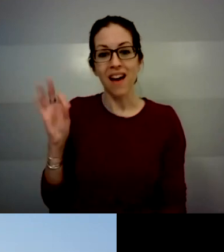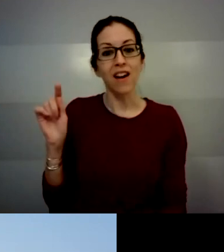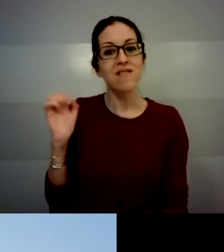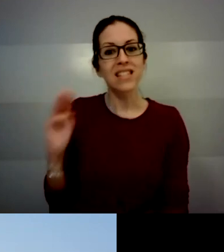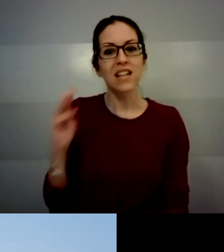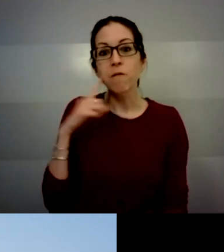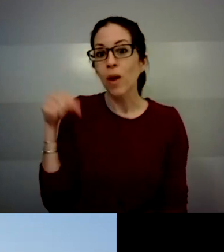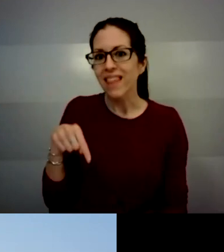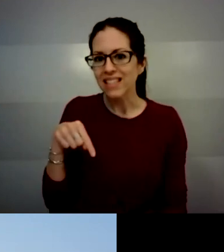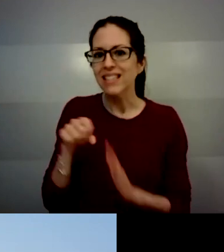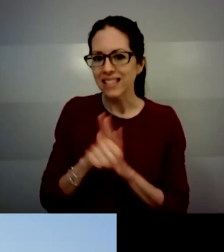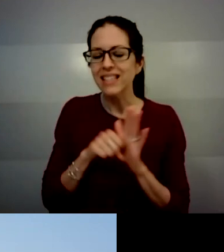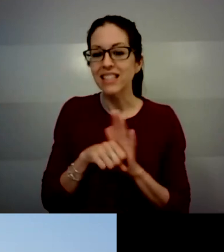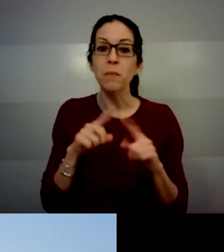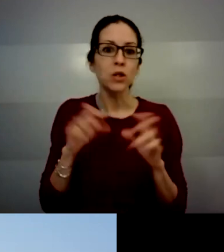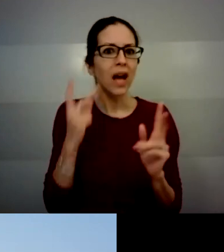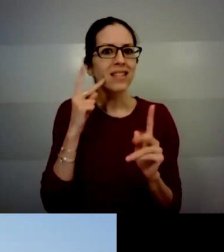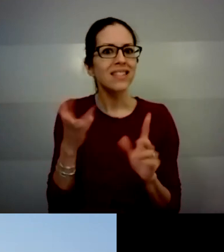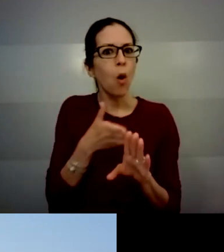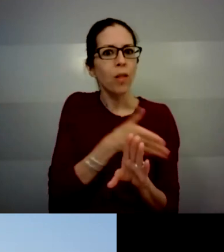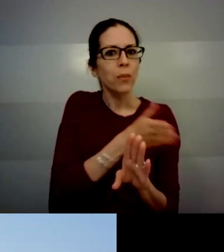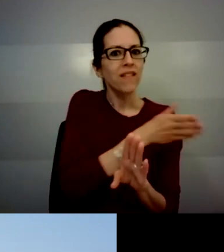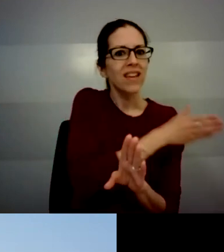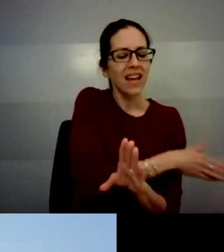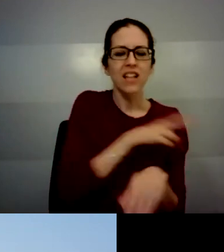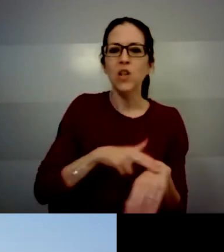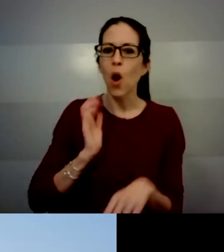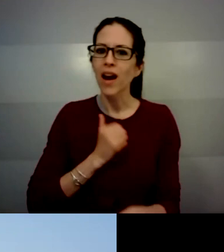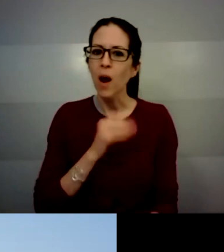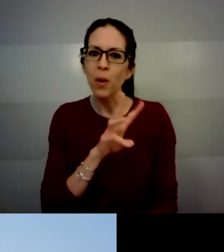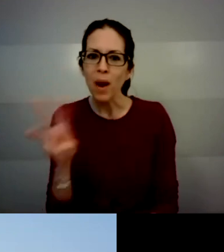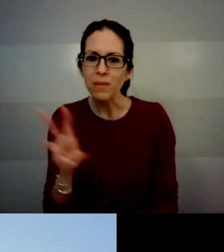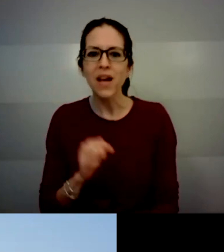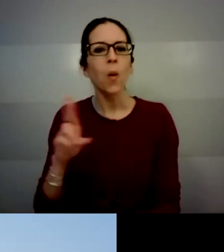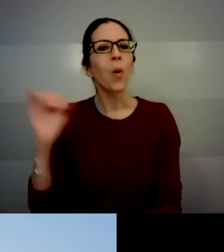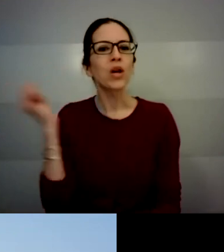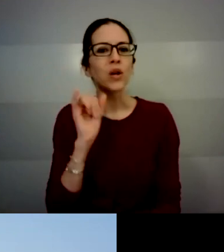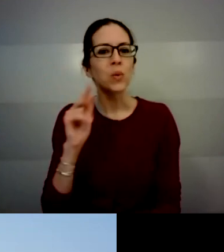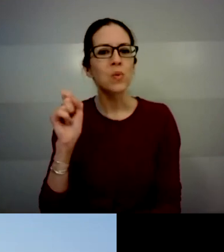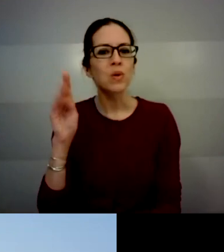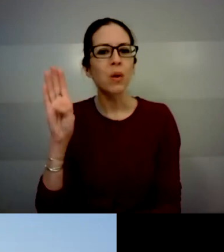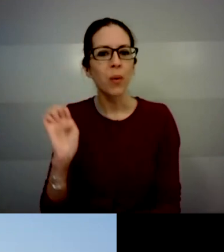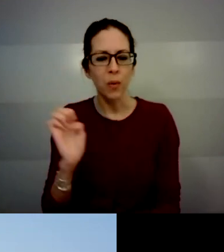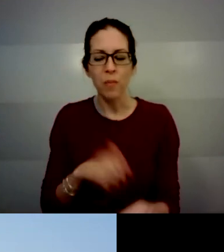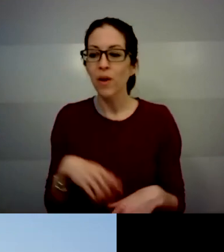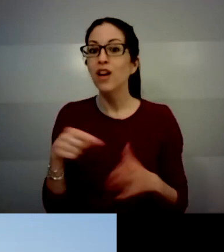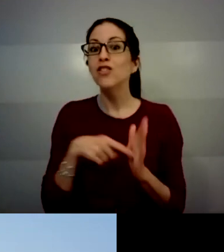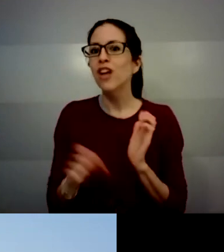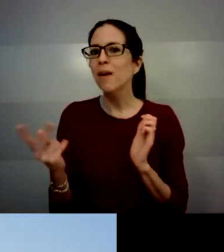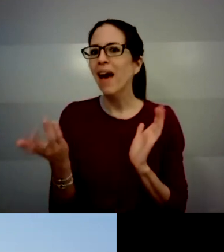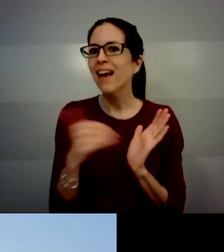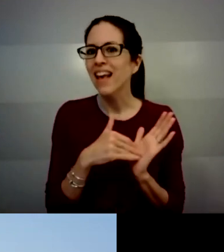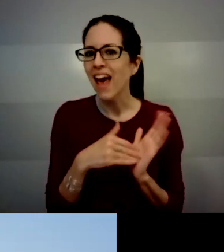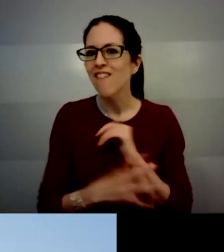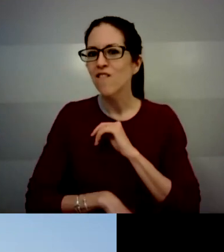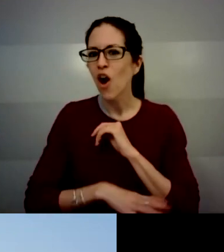you can check out all of our previous episodes on our website or YouTube playlist and check back this fall for our